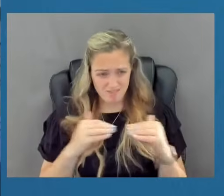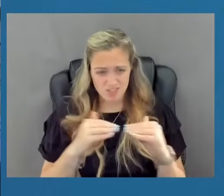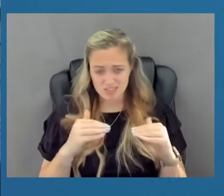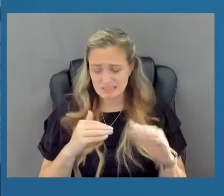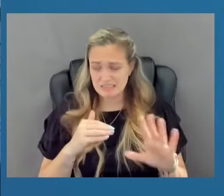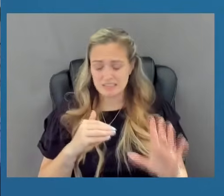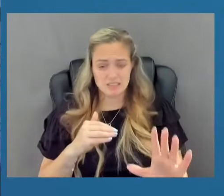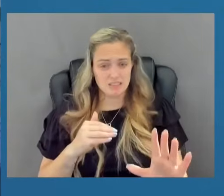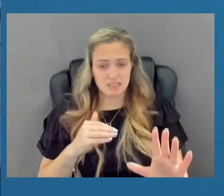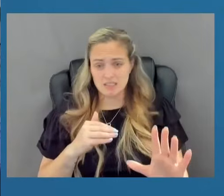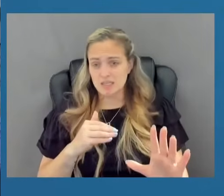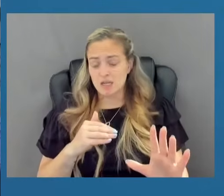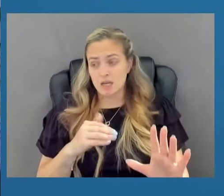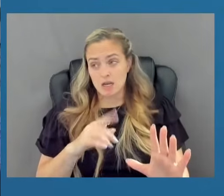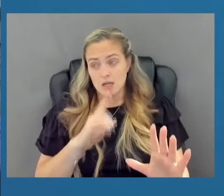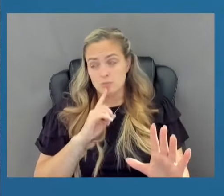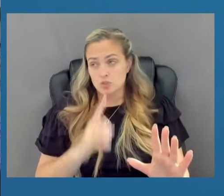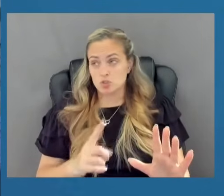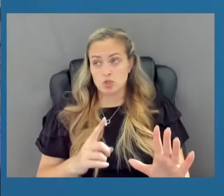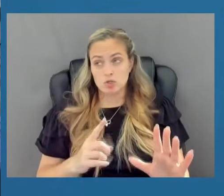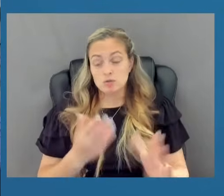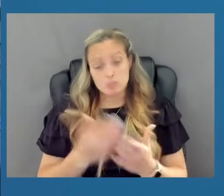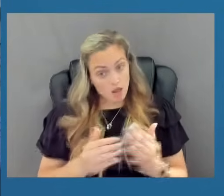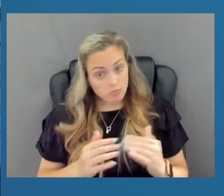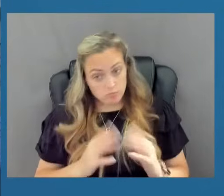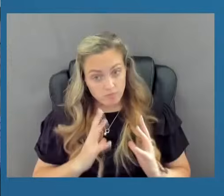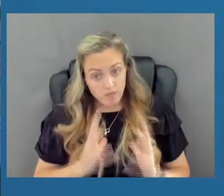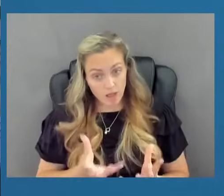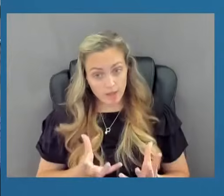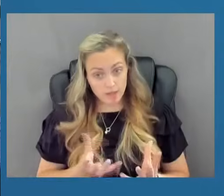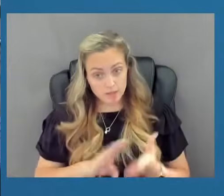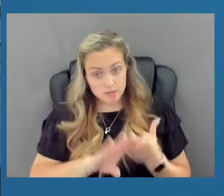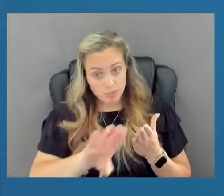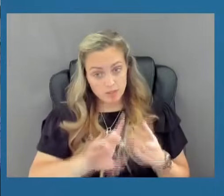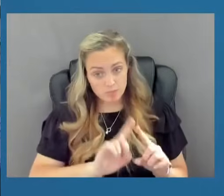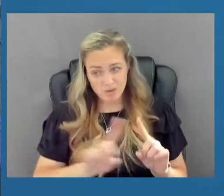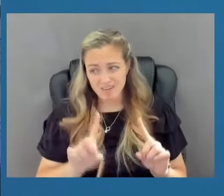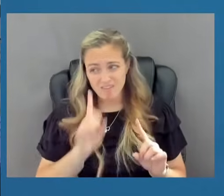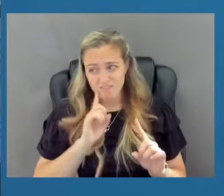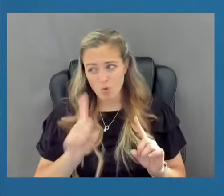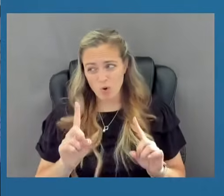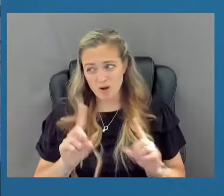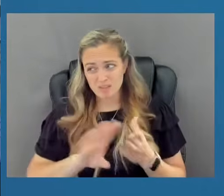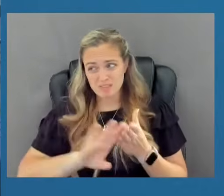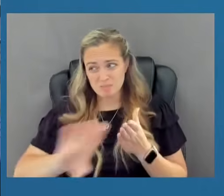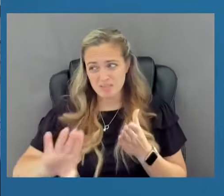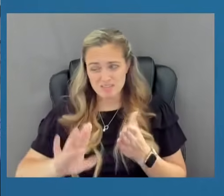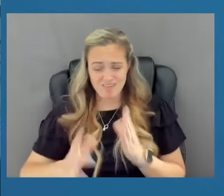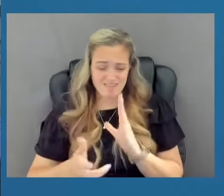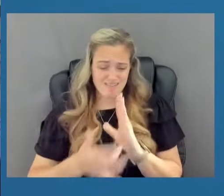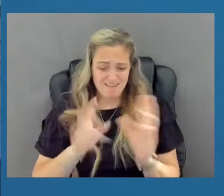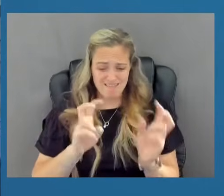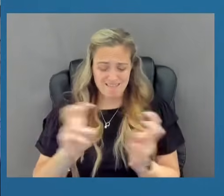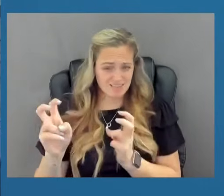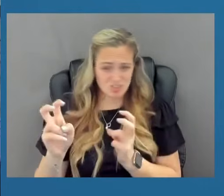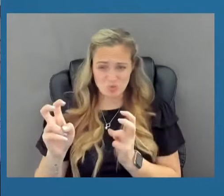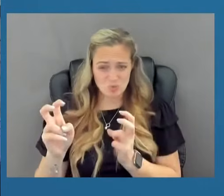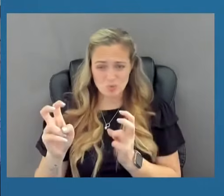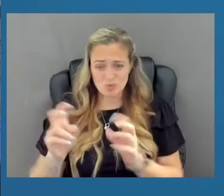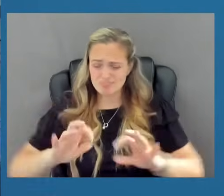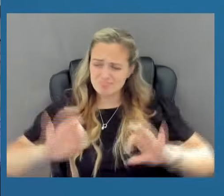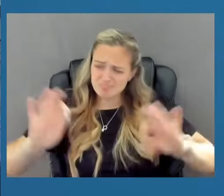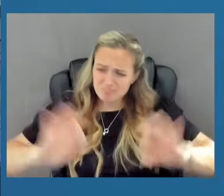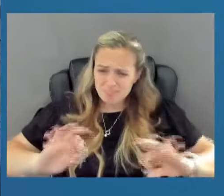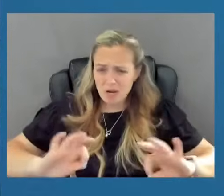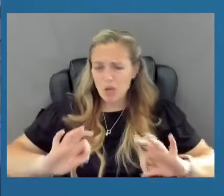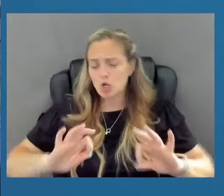were numbers of those that were justified. But for the ones that were dismissed on technicalities or minor omissions